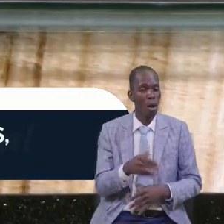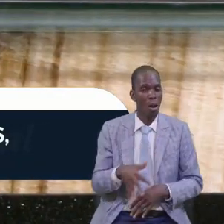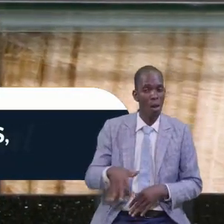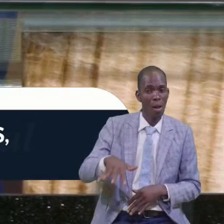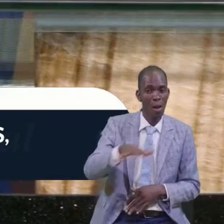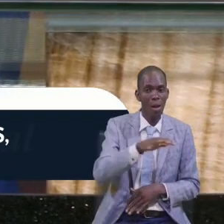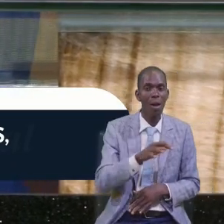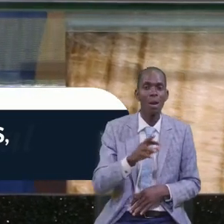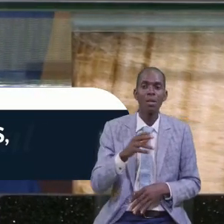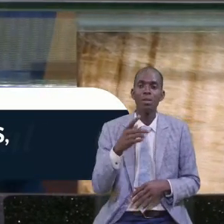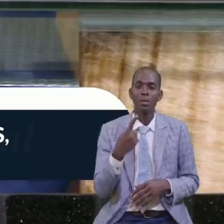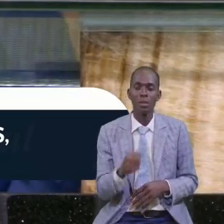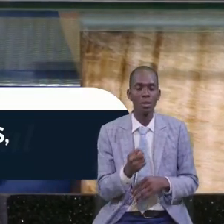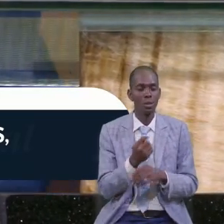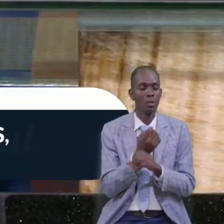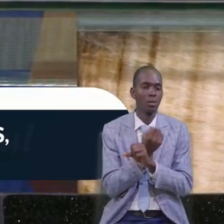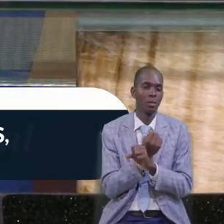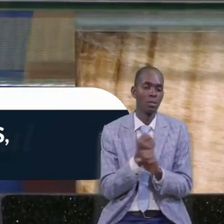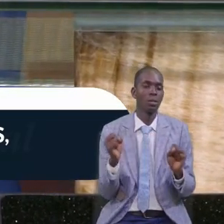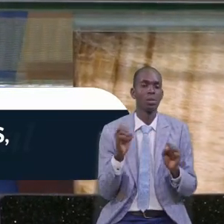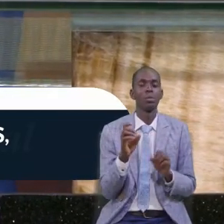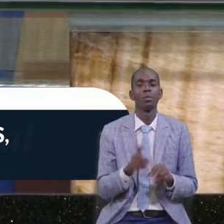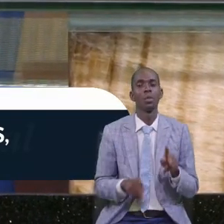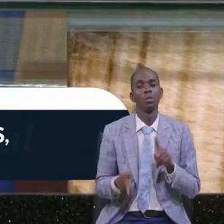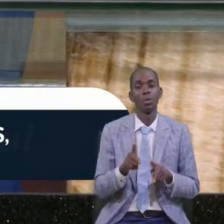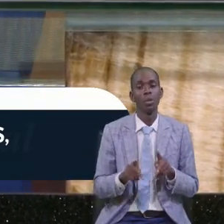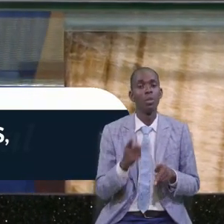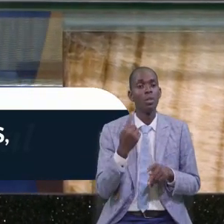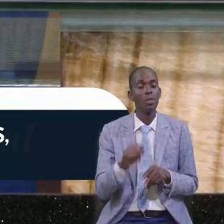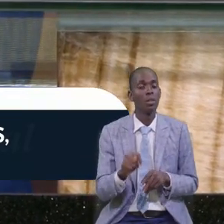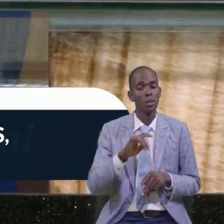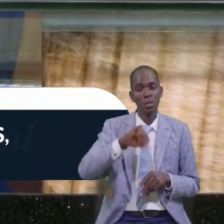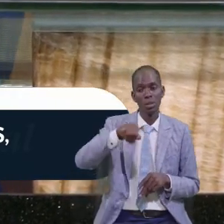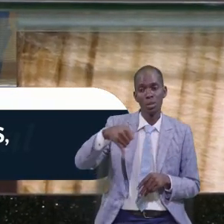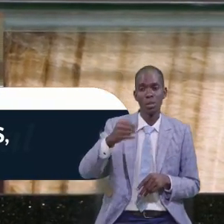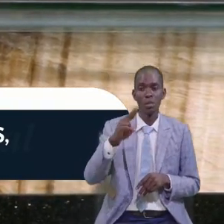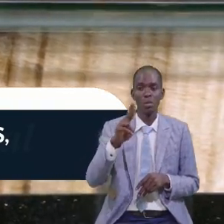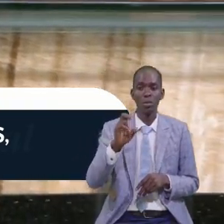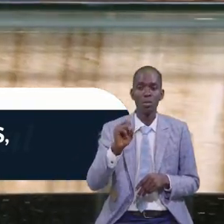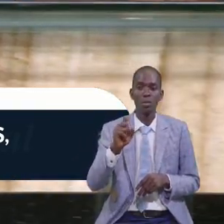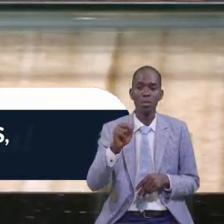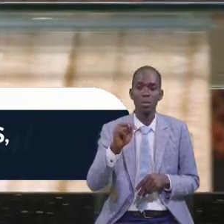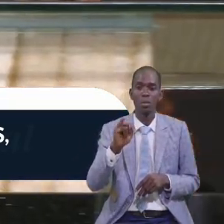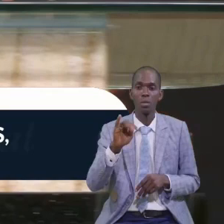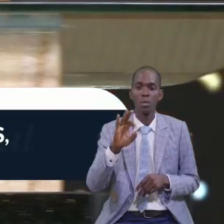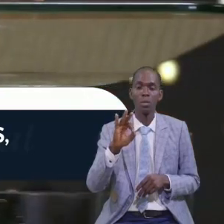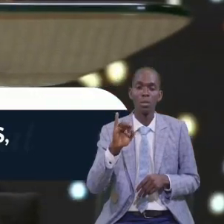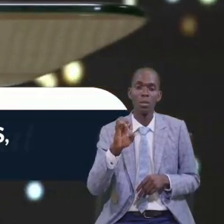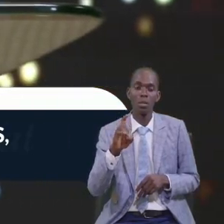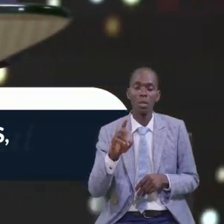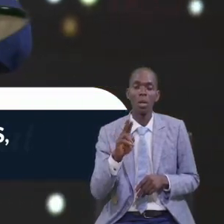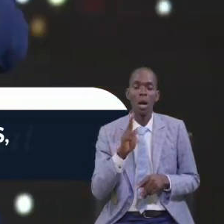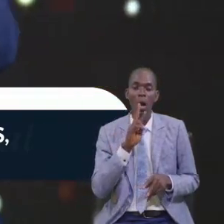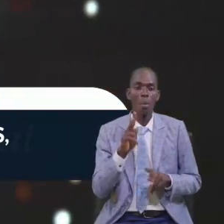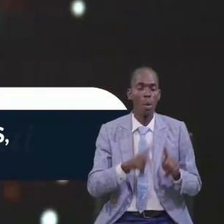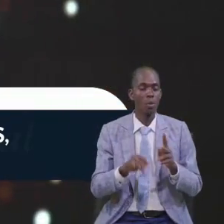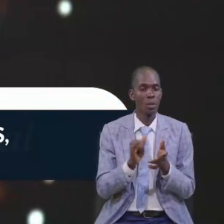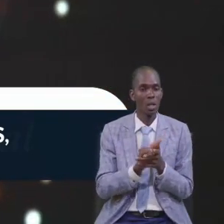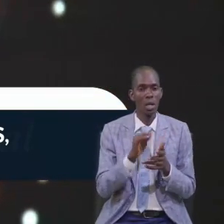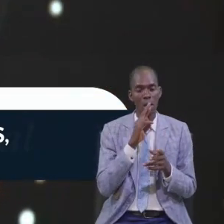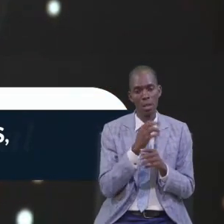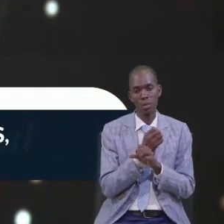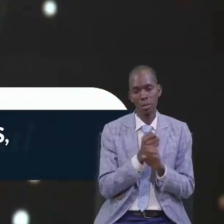They justified, they saved, they forgiven, the people of God who are scattered abroad into all lands. Point number